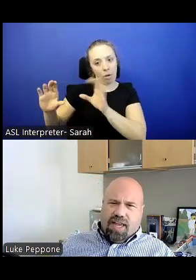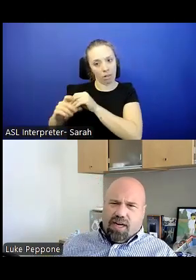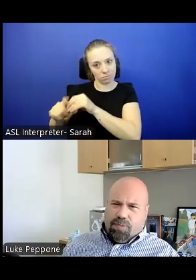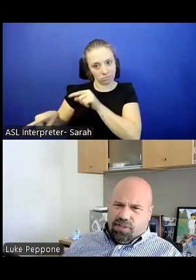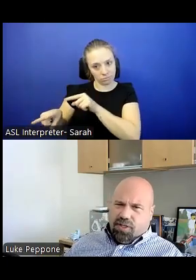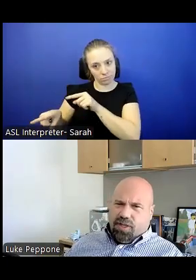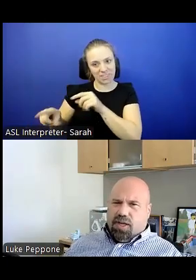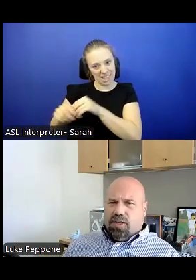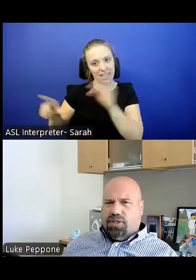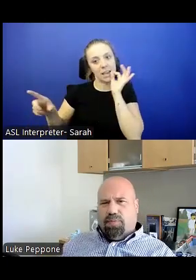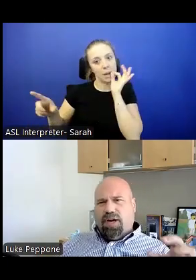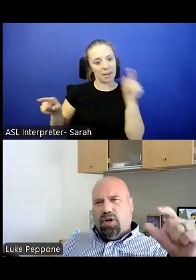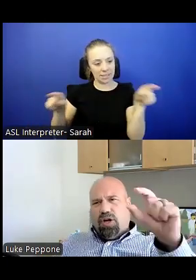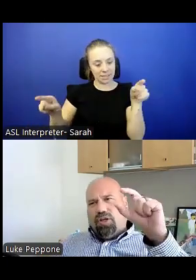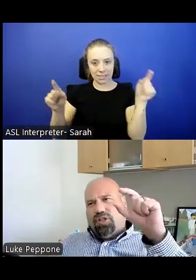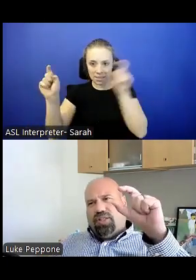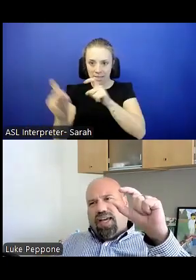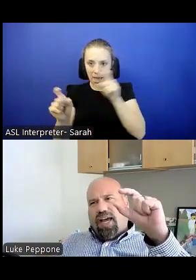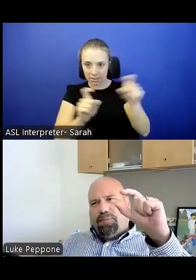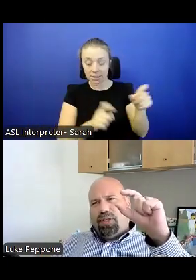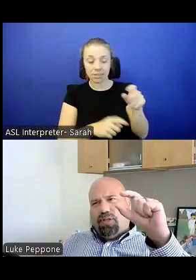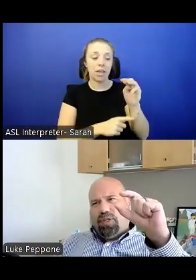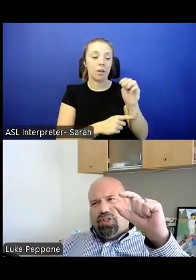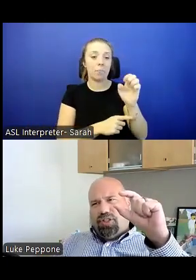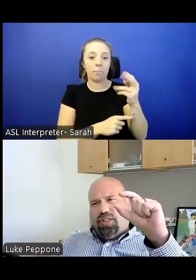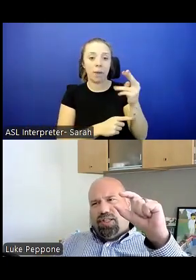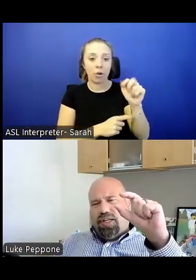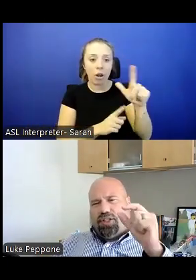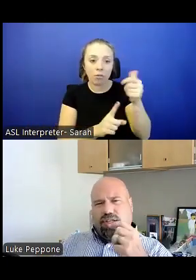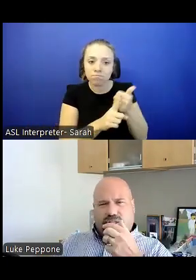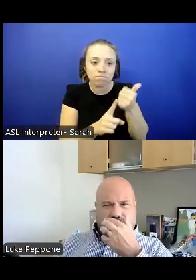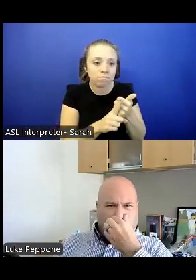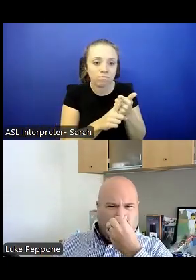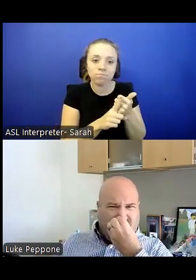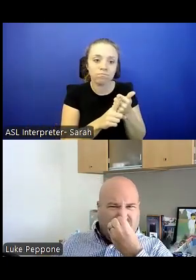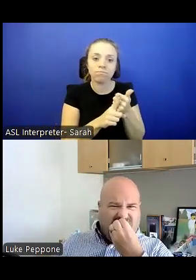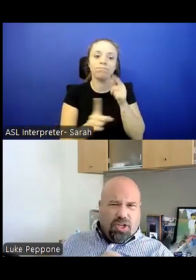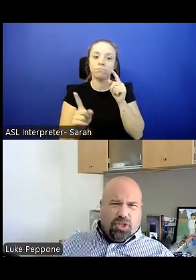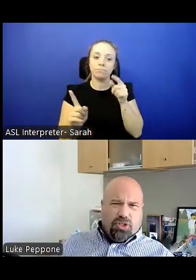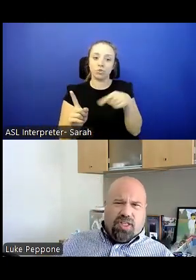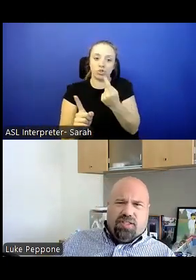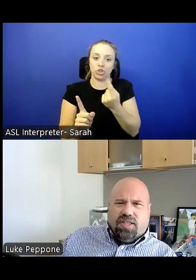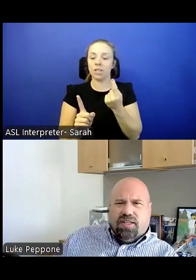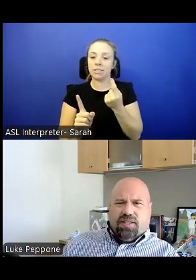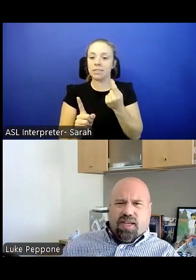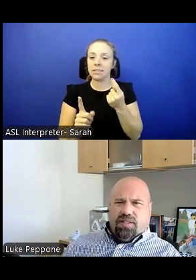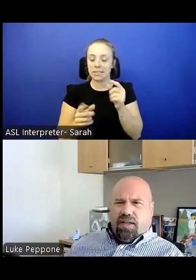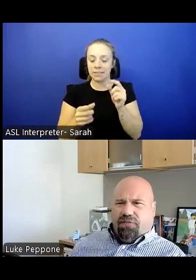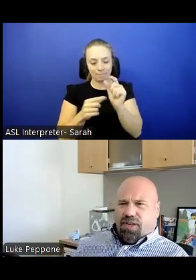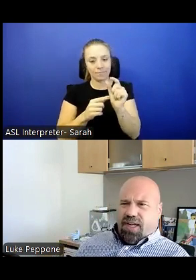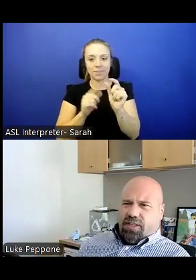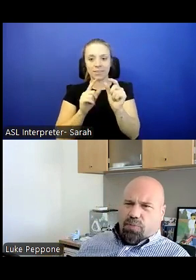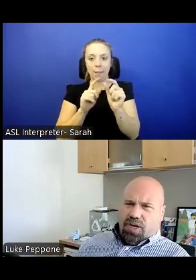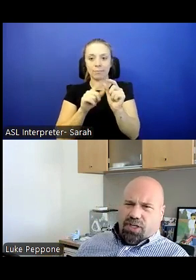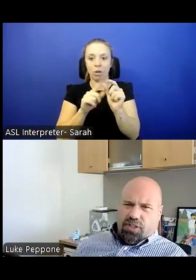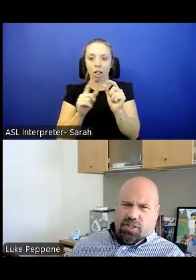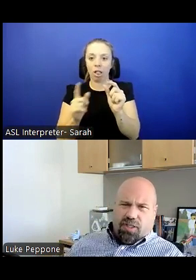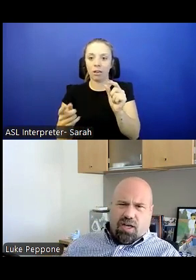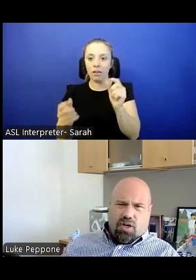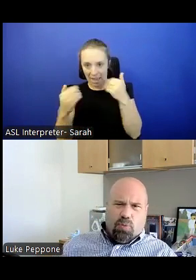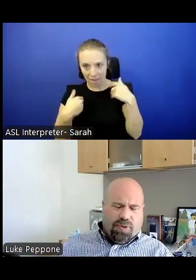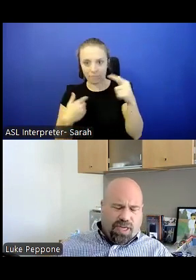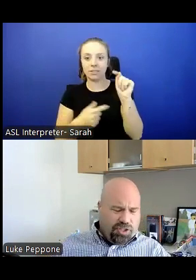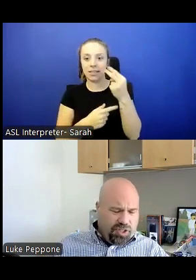in cannabis. So the Marinol is just a capsule with just the THC itself. So these states tested it for cancer patients